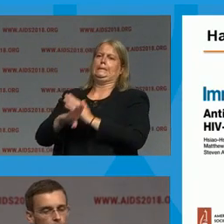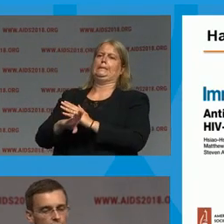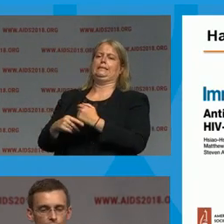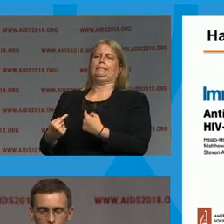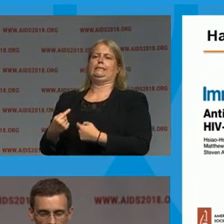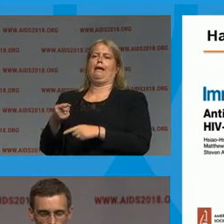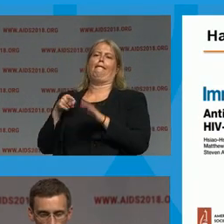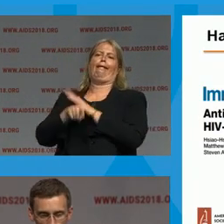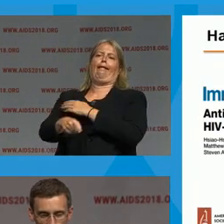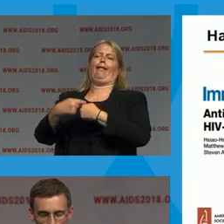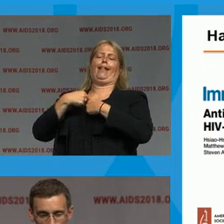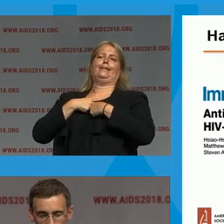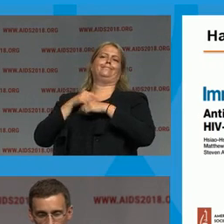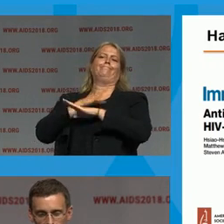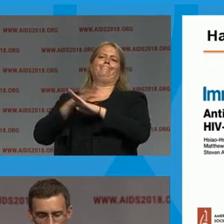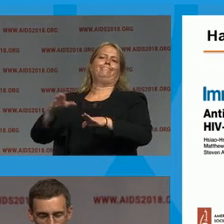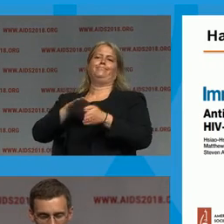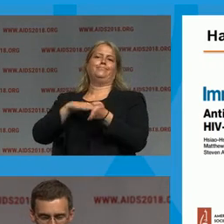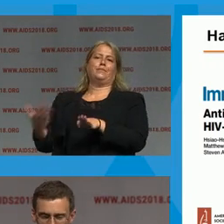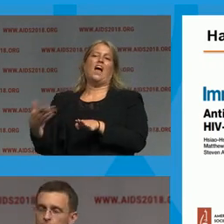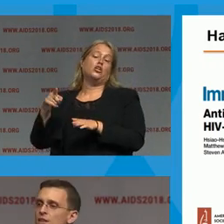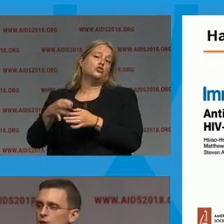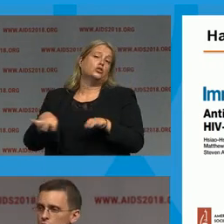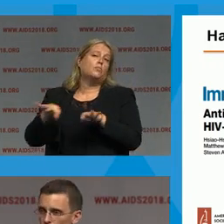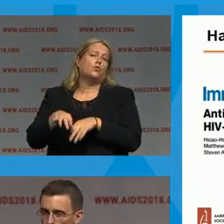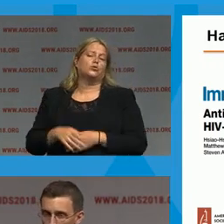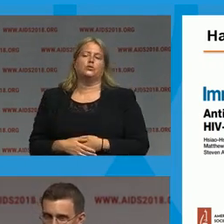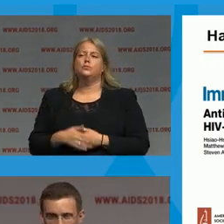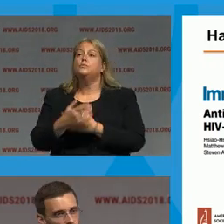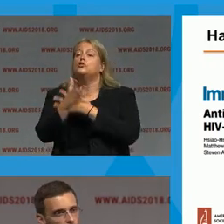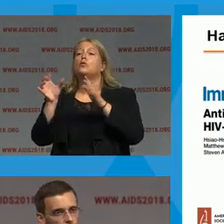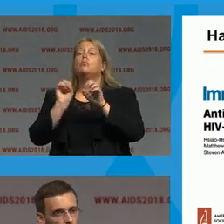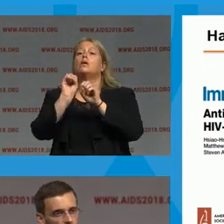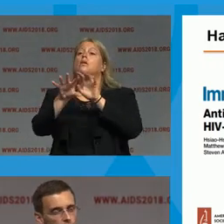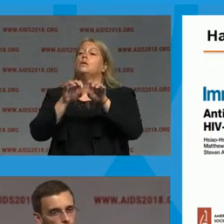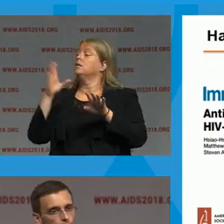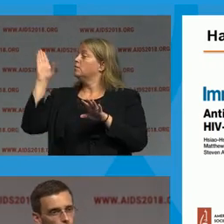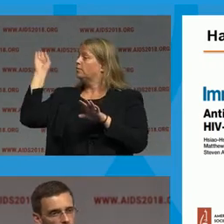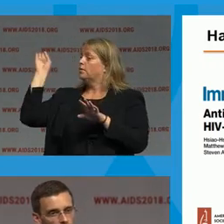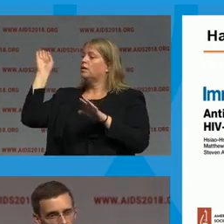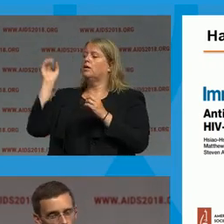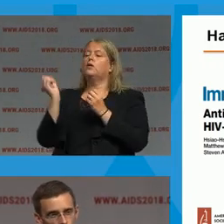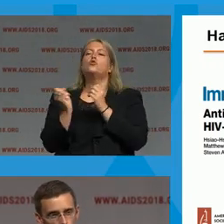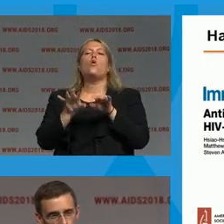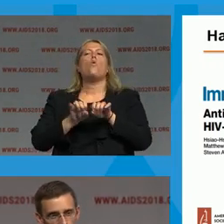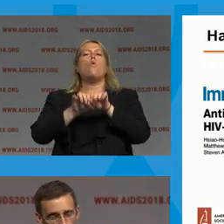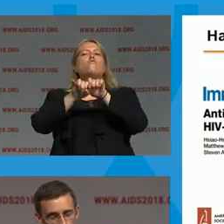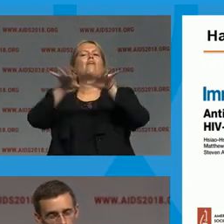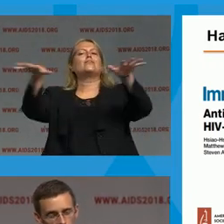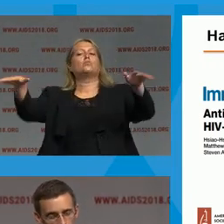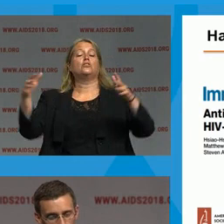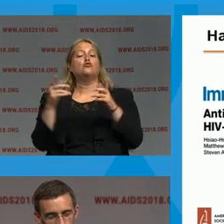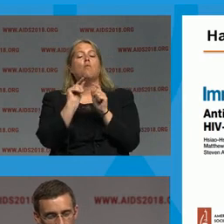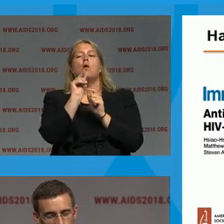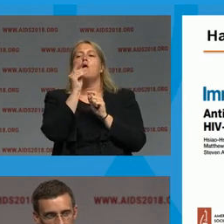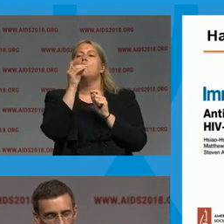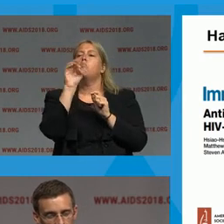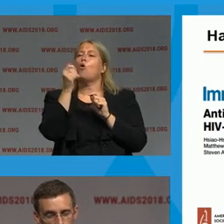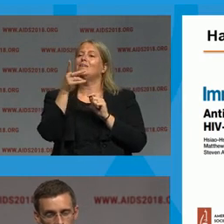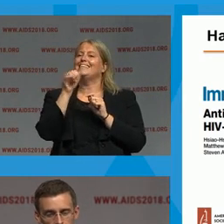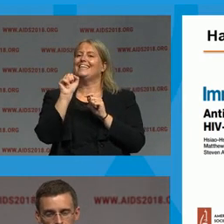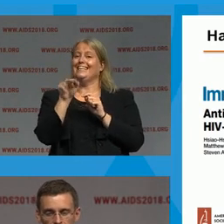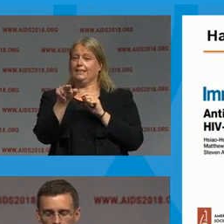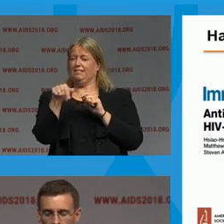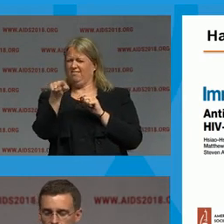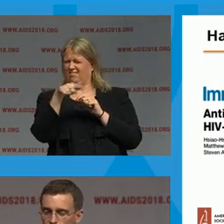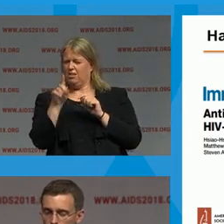here are some publications from the last few years showing overexpression of some proteins that cause survival in HIV-infected